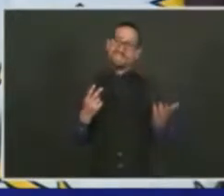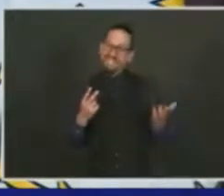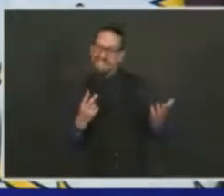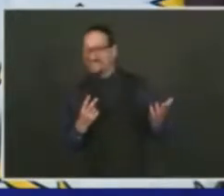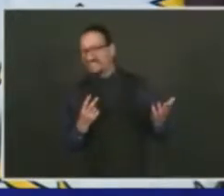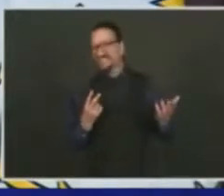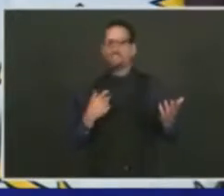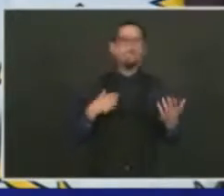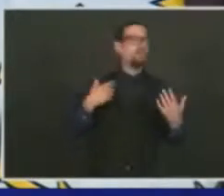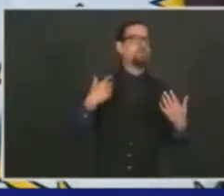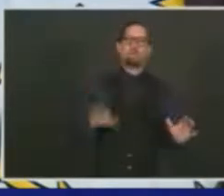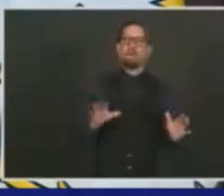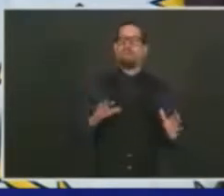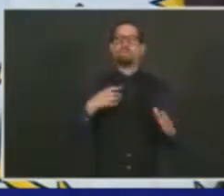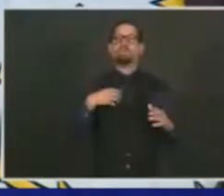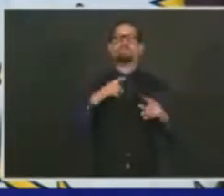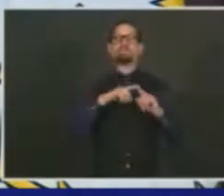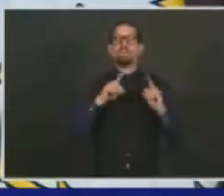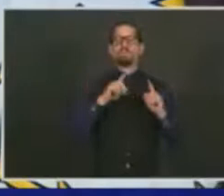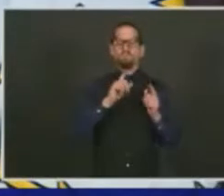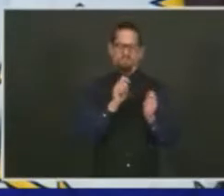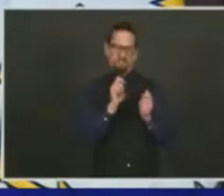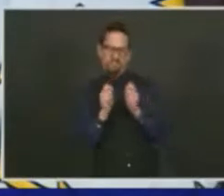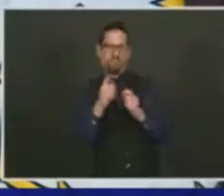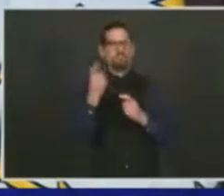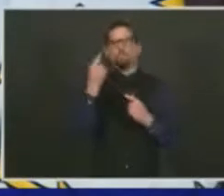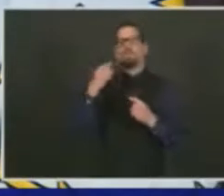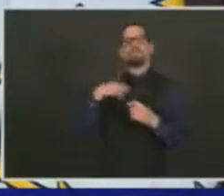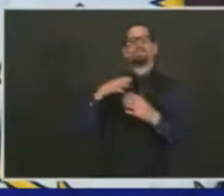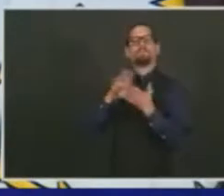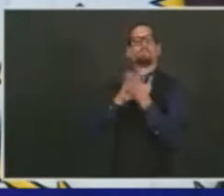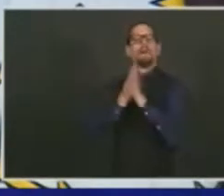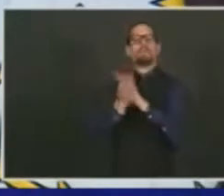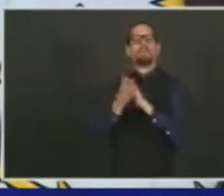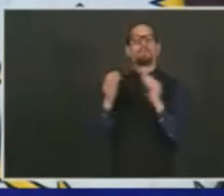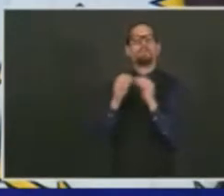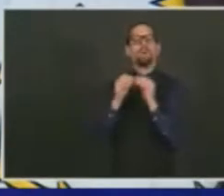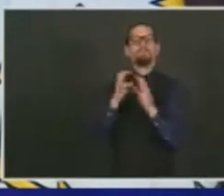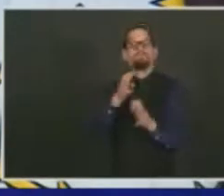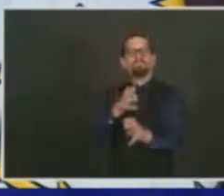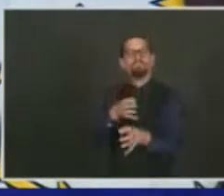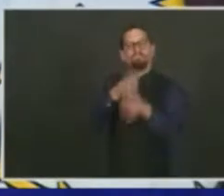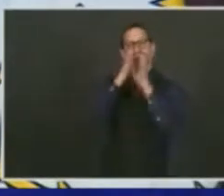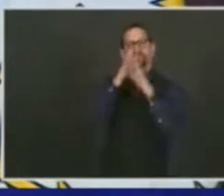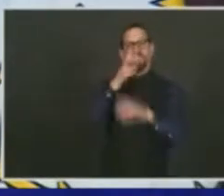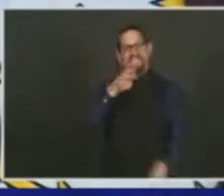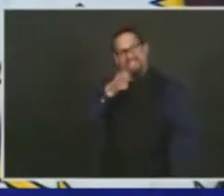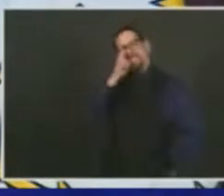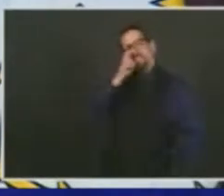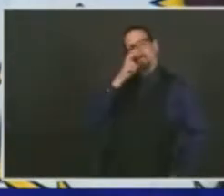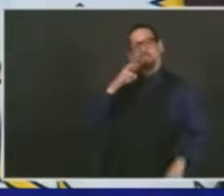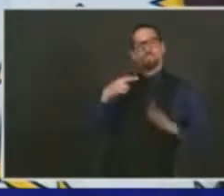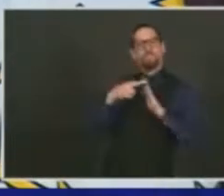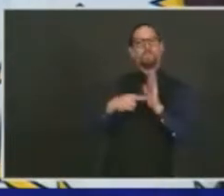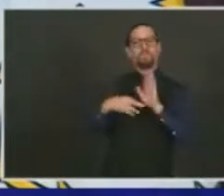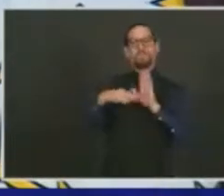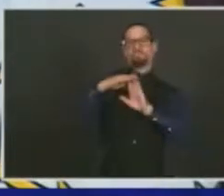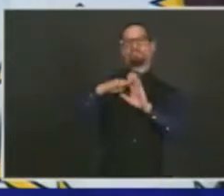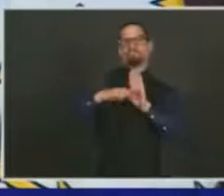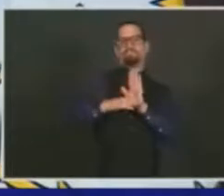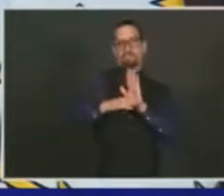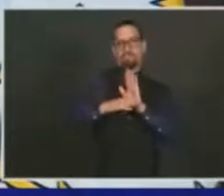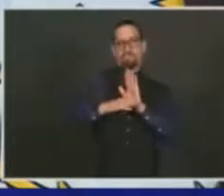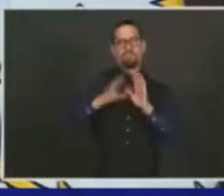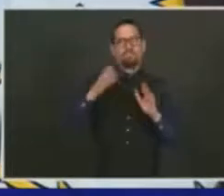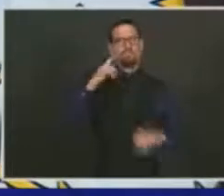more restrictions. So I'm not ready today to say exactly what the restrictions are. I'm not necessarily saying